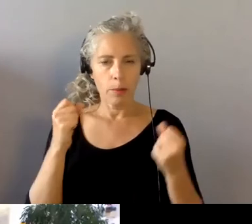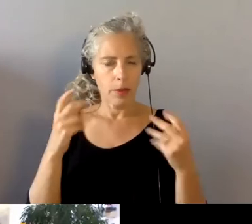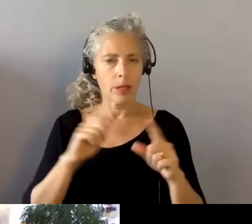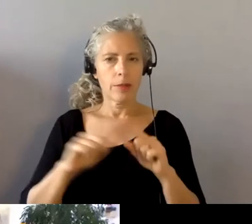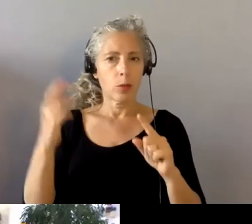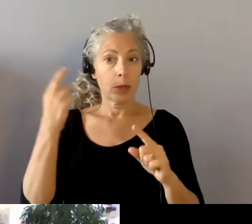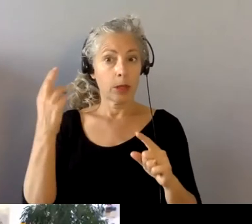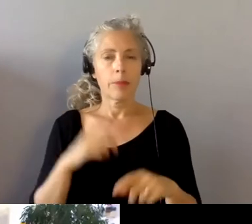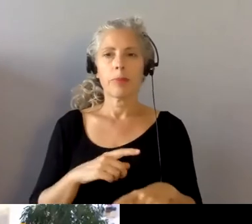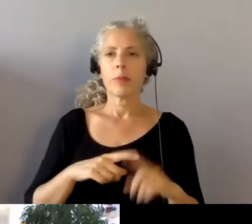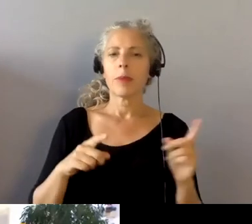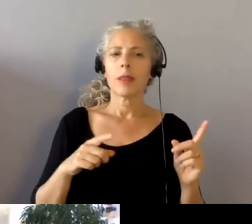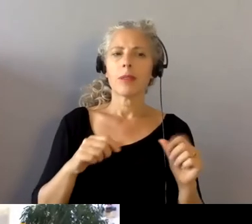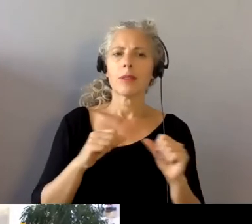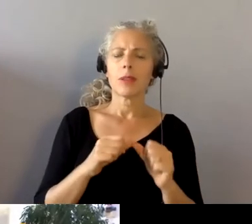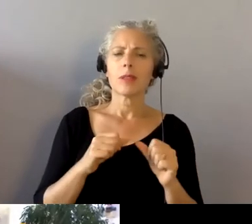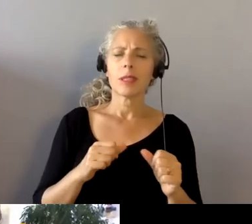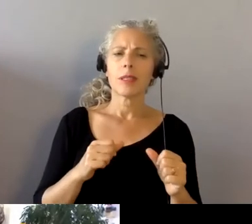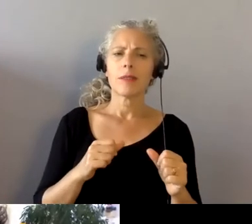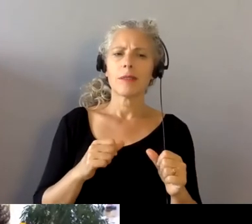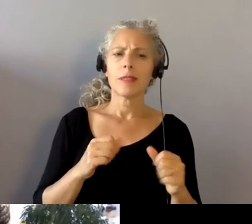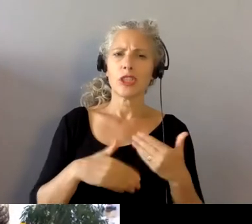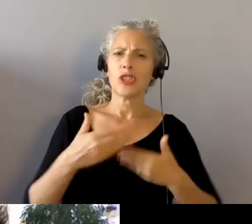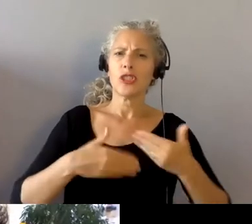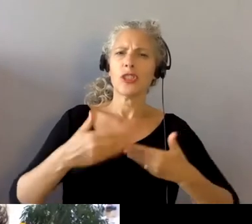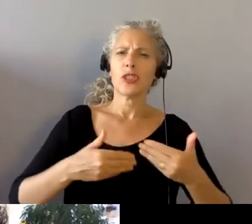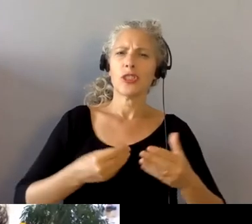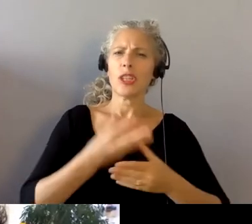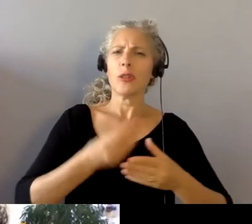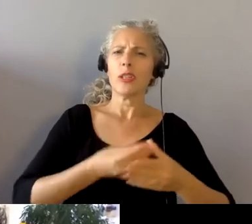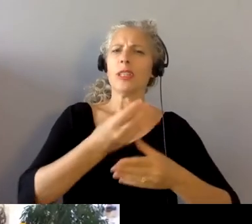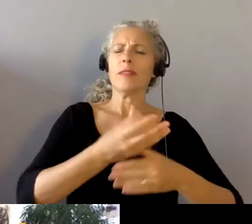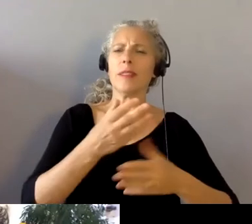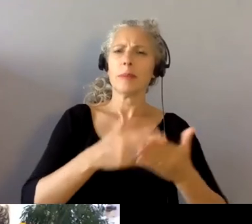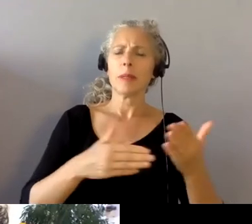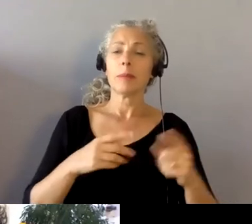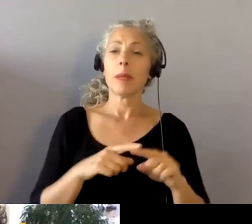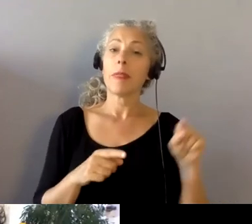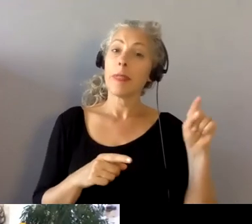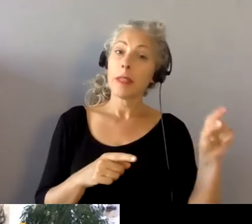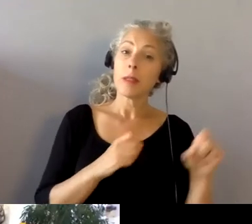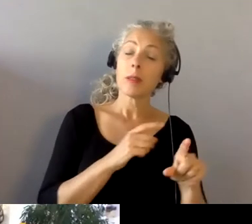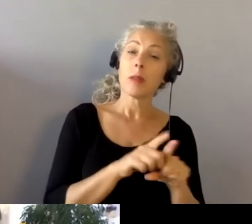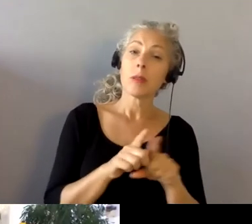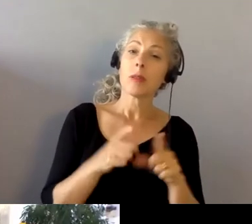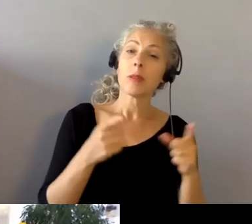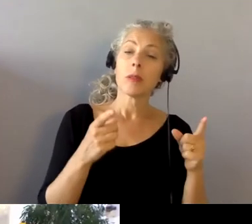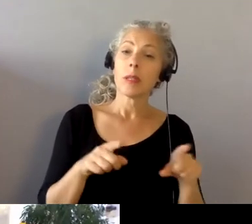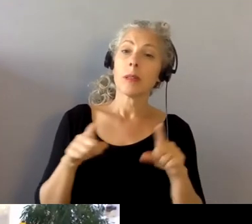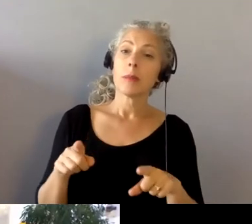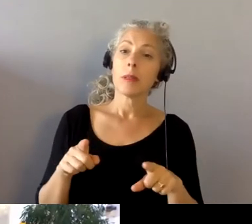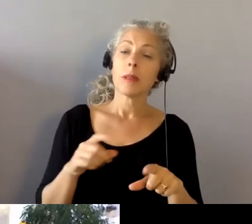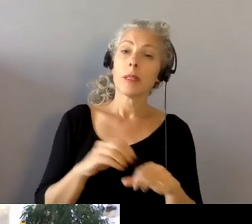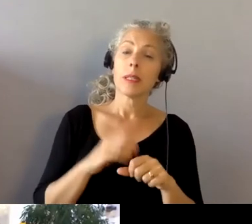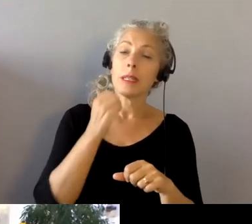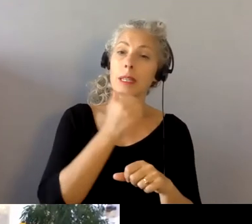constant generative aspect. But what was interesting is that was also taking place in a daily